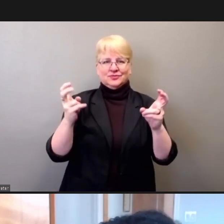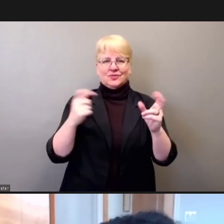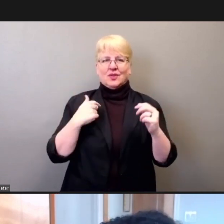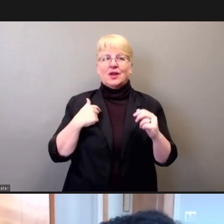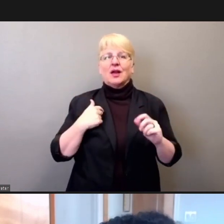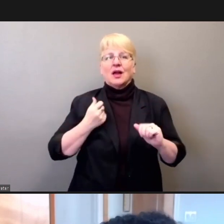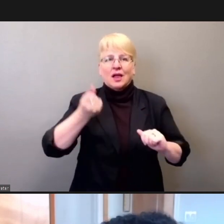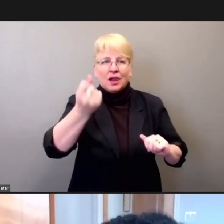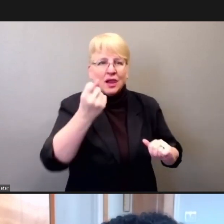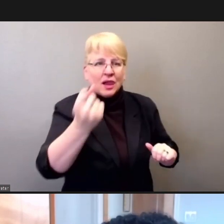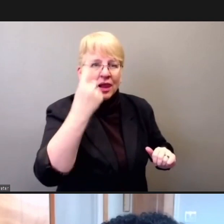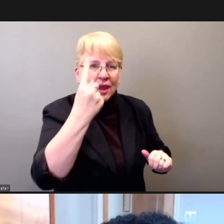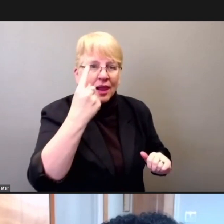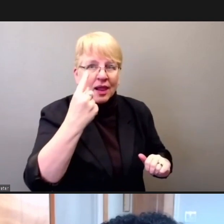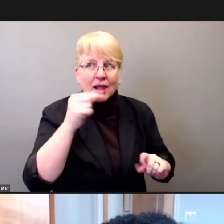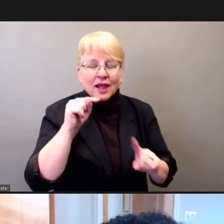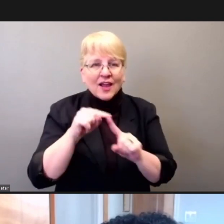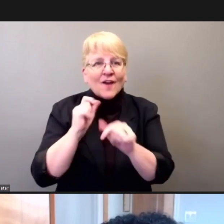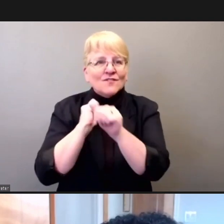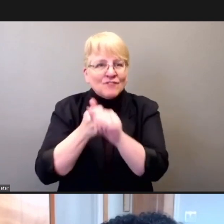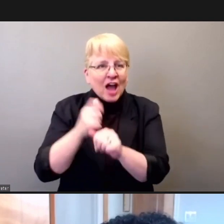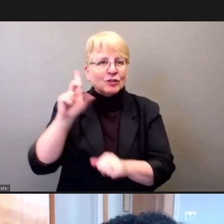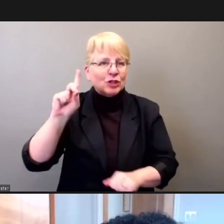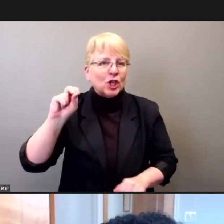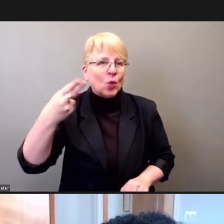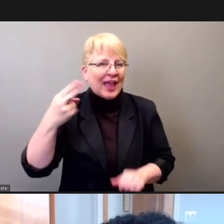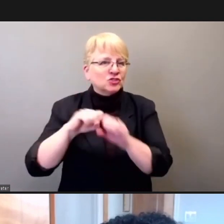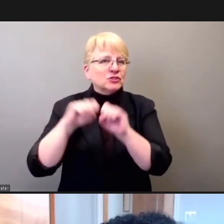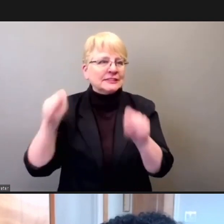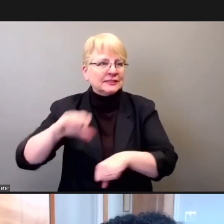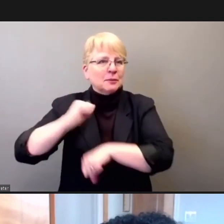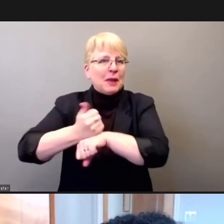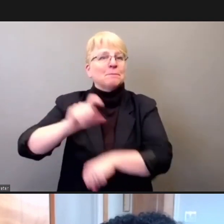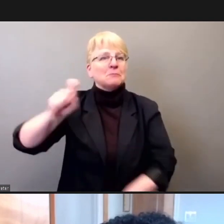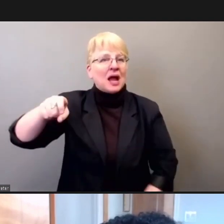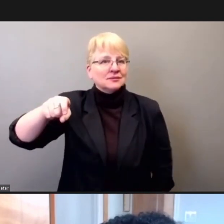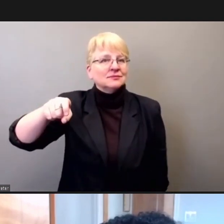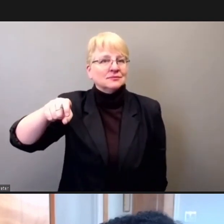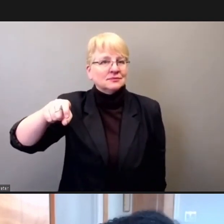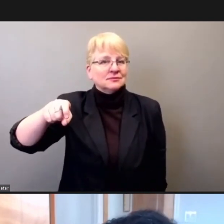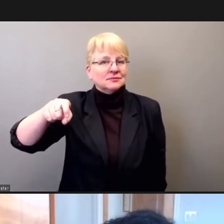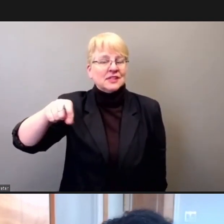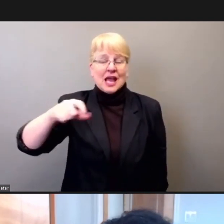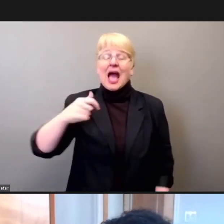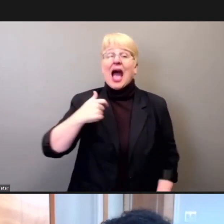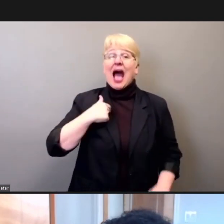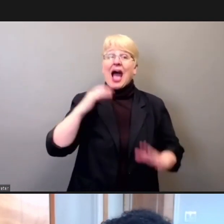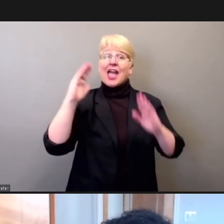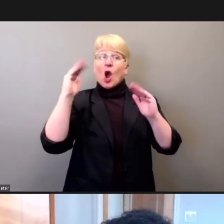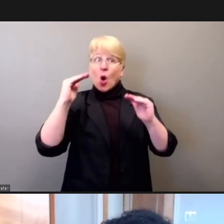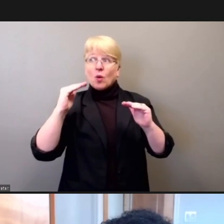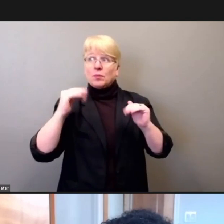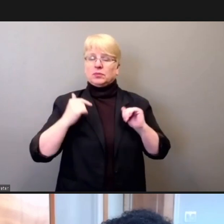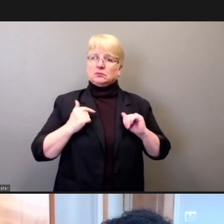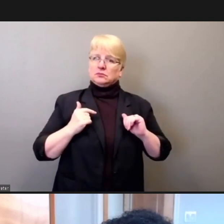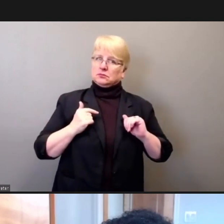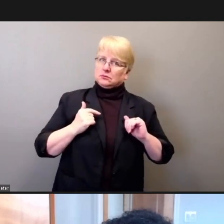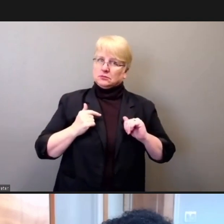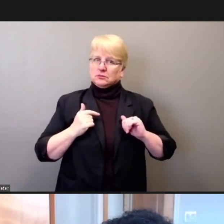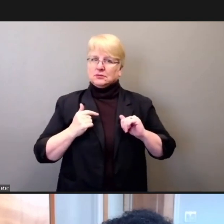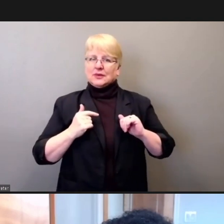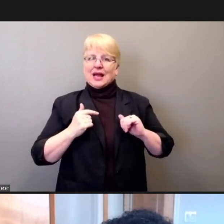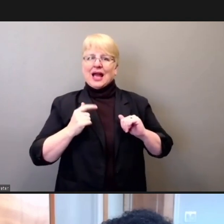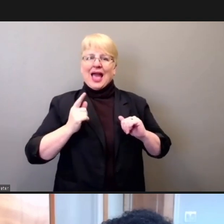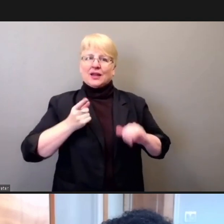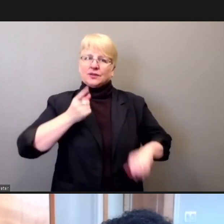do this Department of Health system. And in fact, I've been, I hope, constructively critical to the new